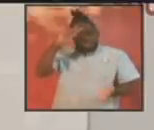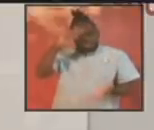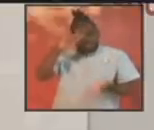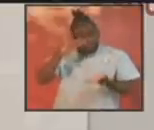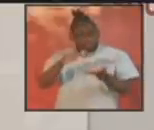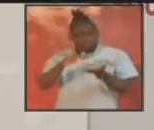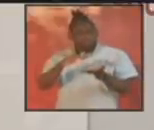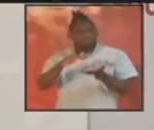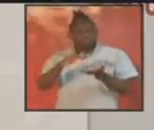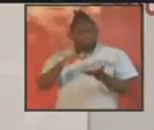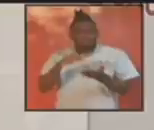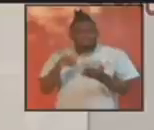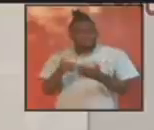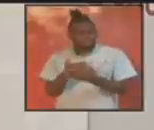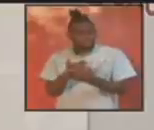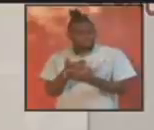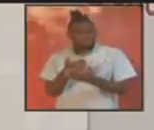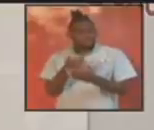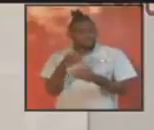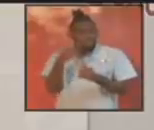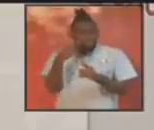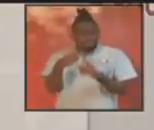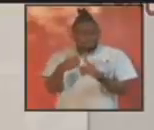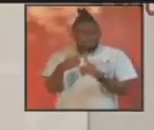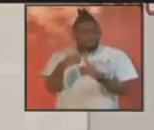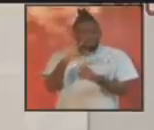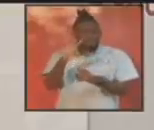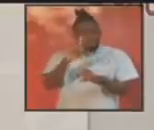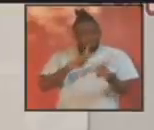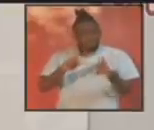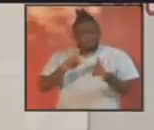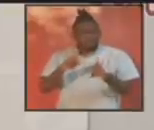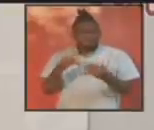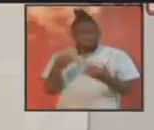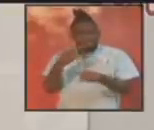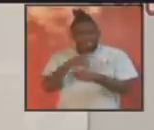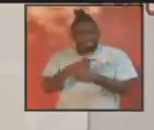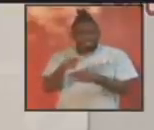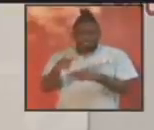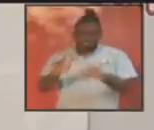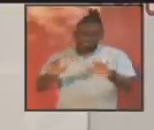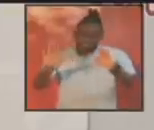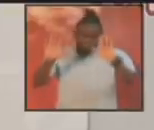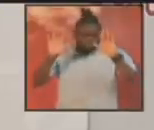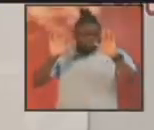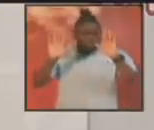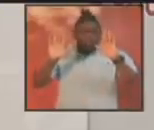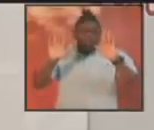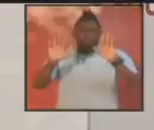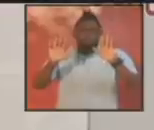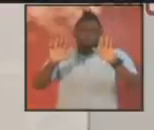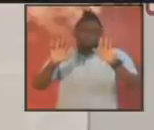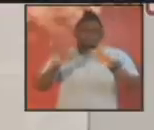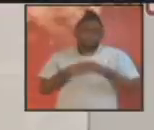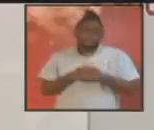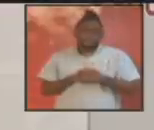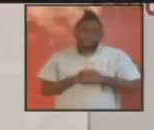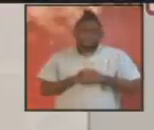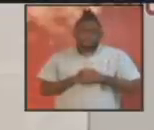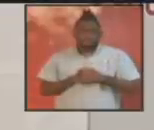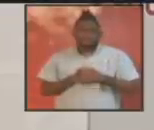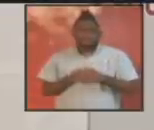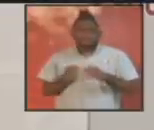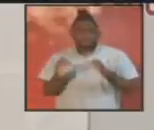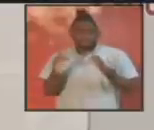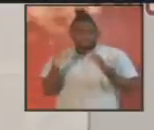per day, which is exceptional within the region and across the globe. Exceptional. So I want to